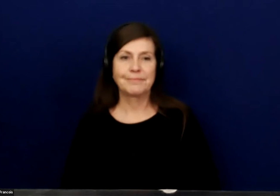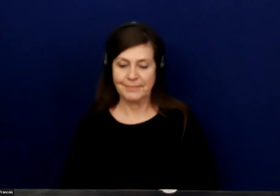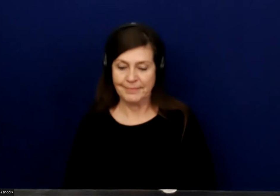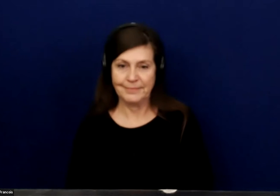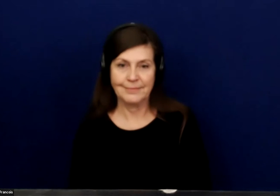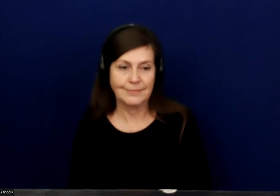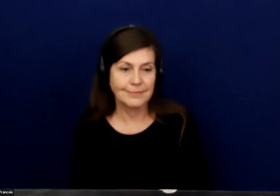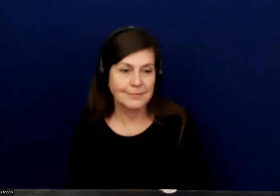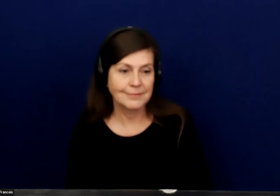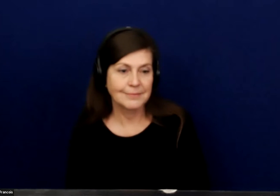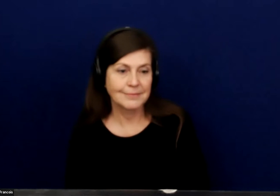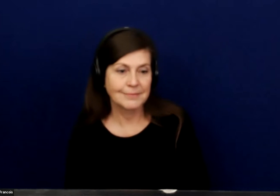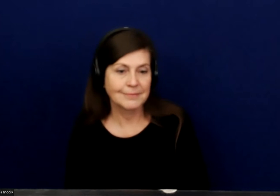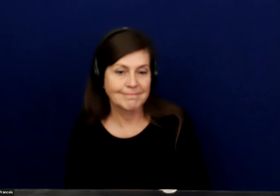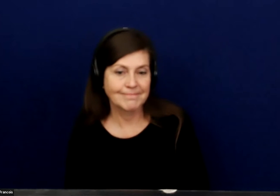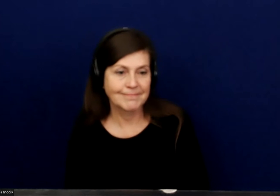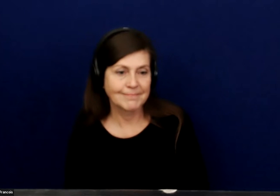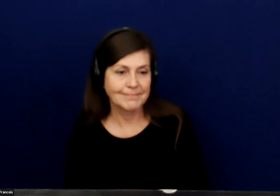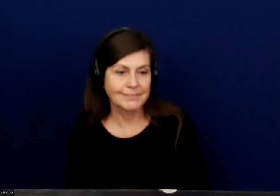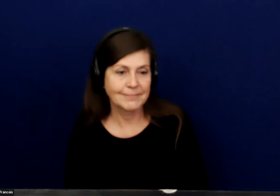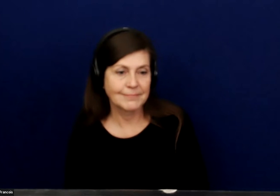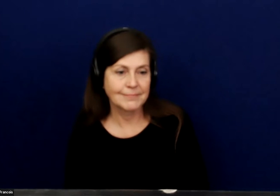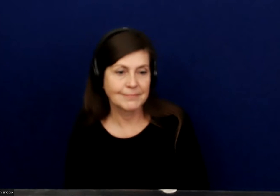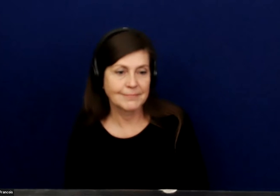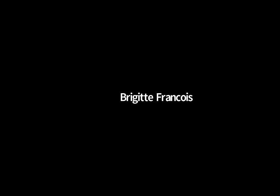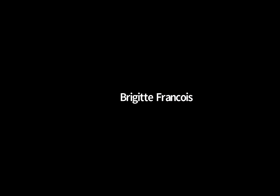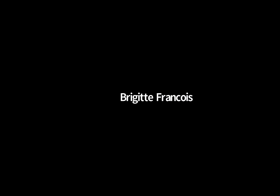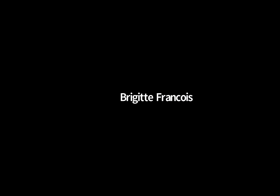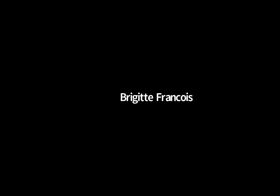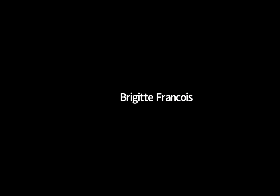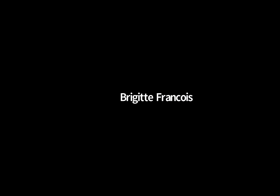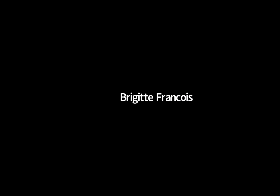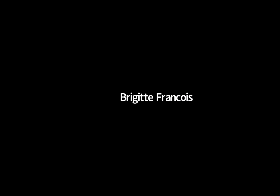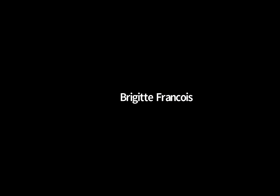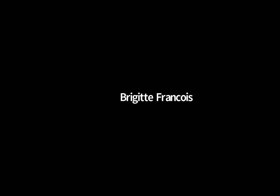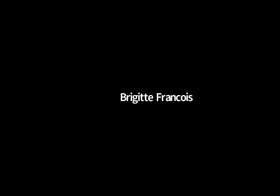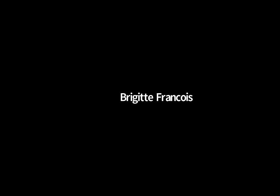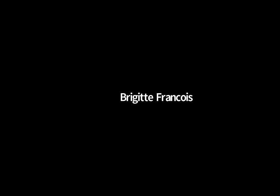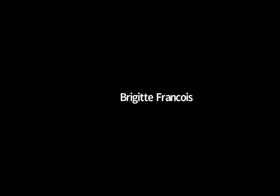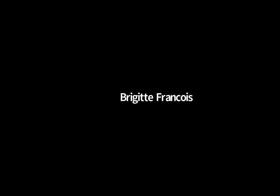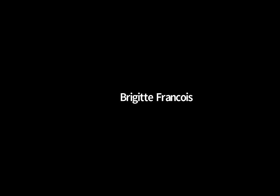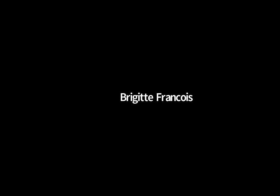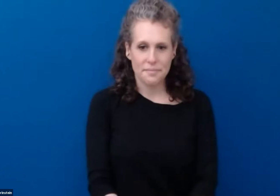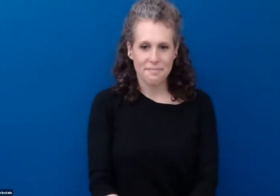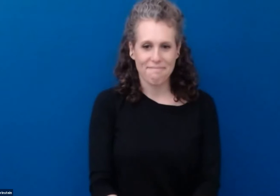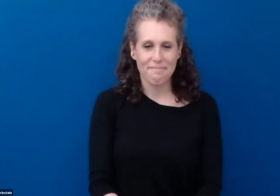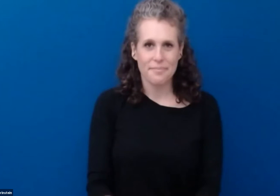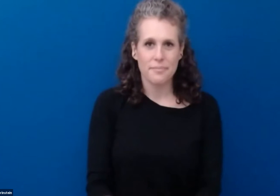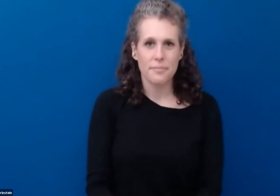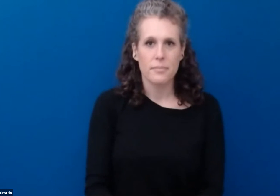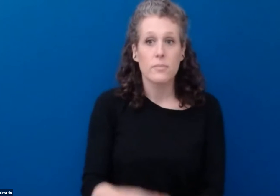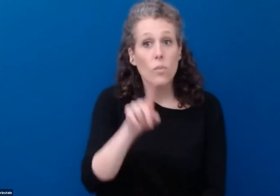a nice new idea. So anyone else wanted to comment on the